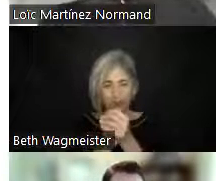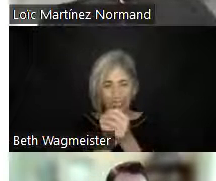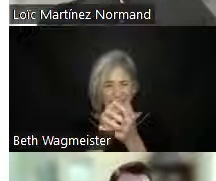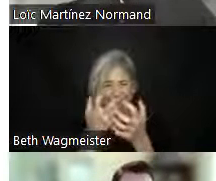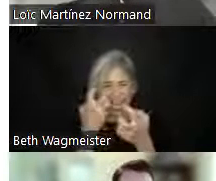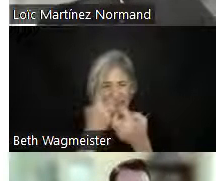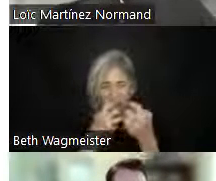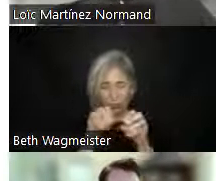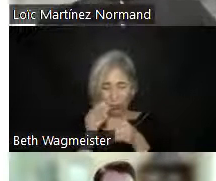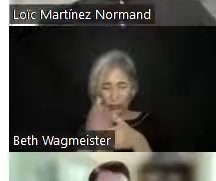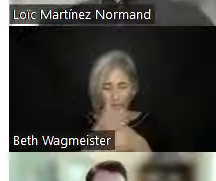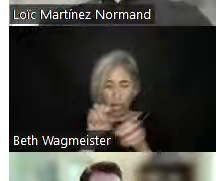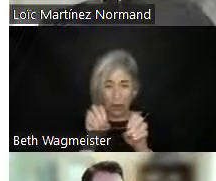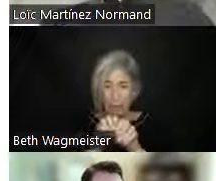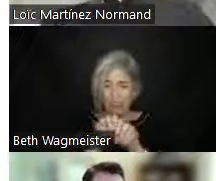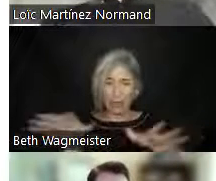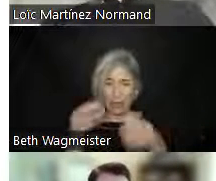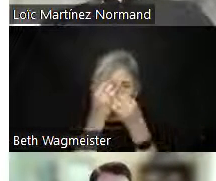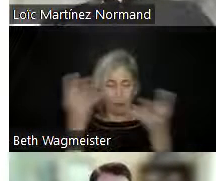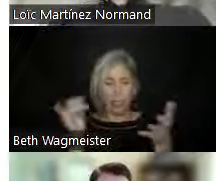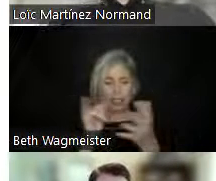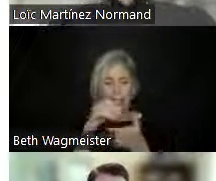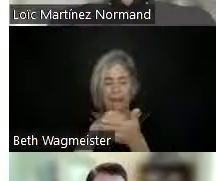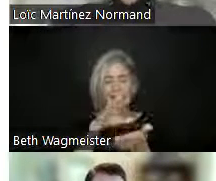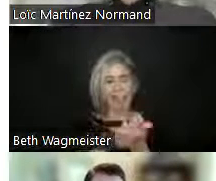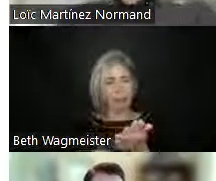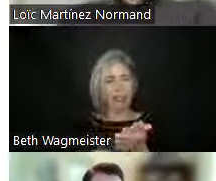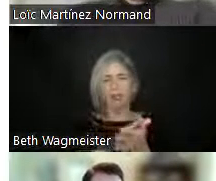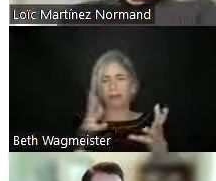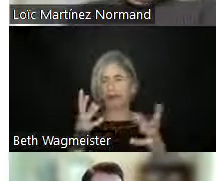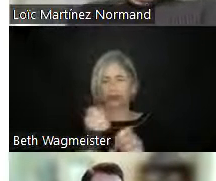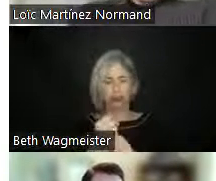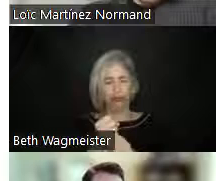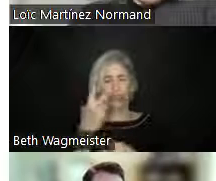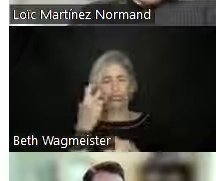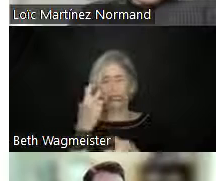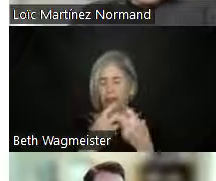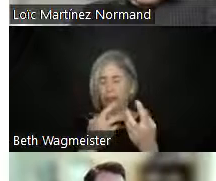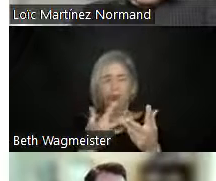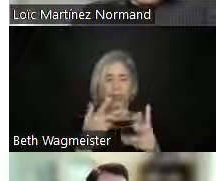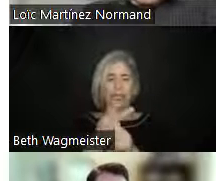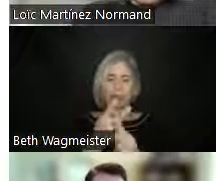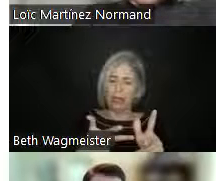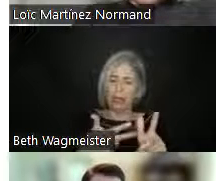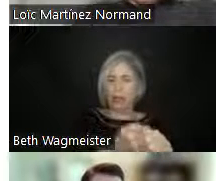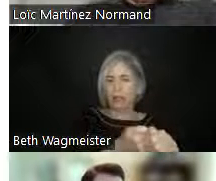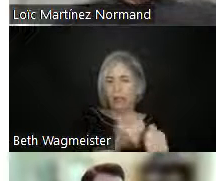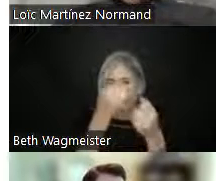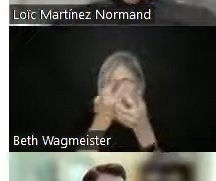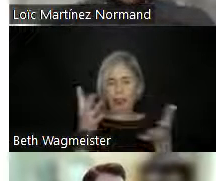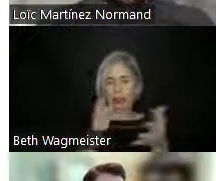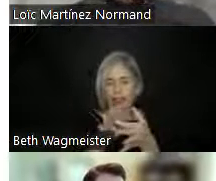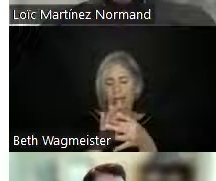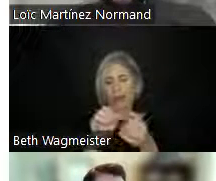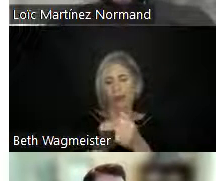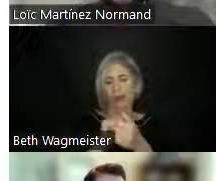separate from the document itself, which is also one of the reasons why it's difficult to keep the information updated and tie it to a particular